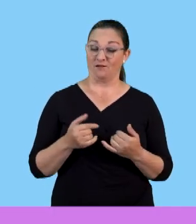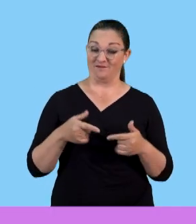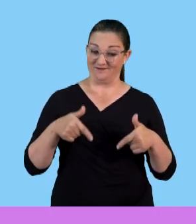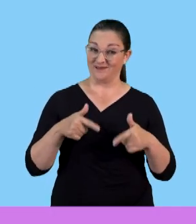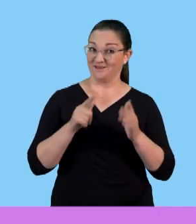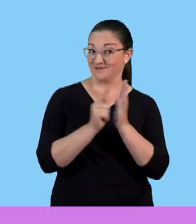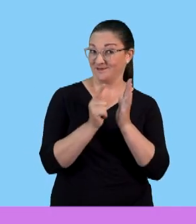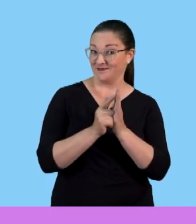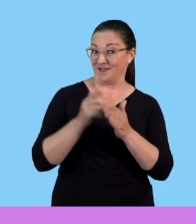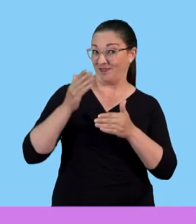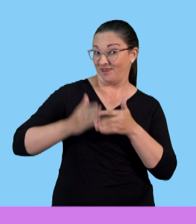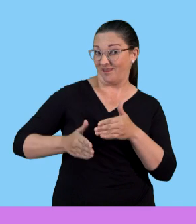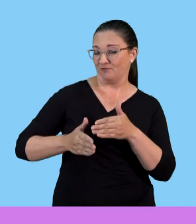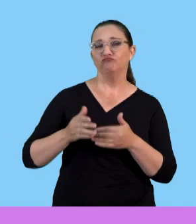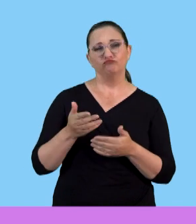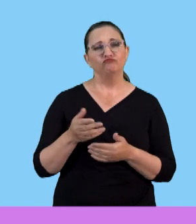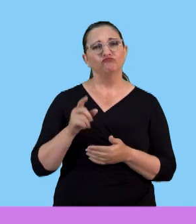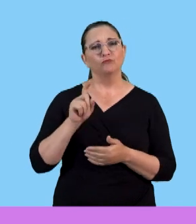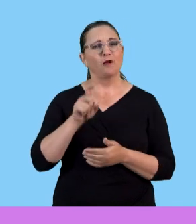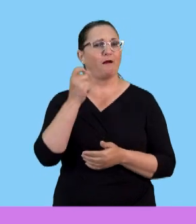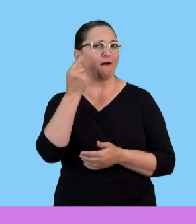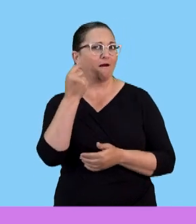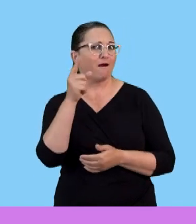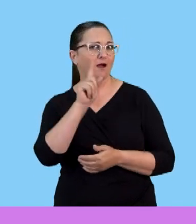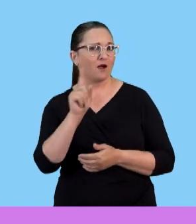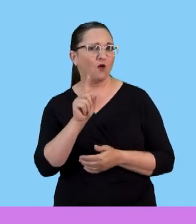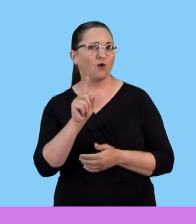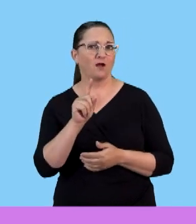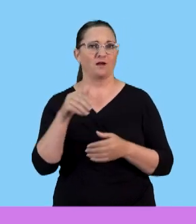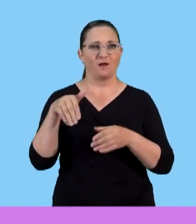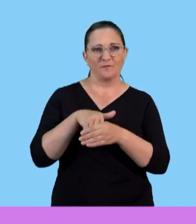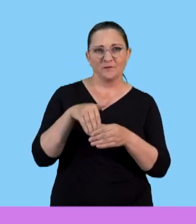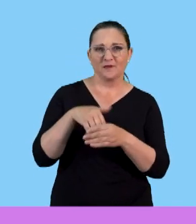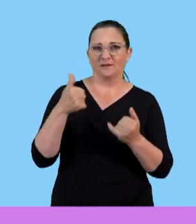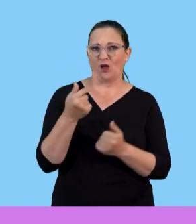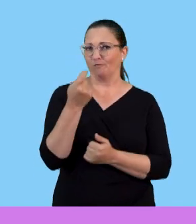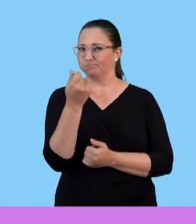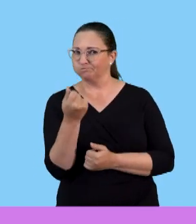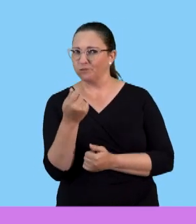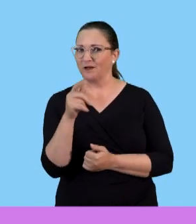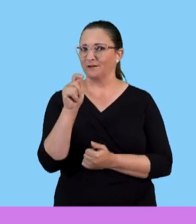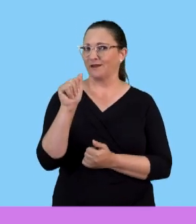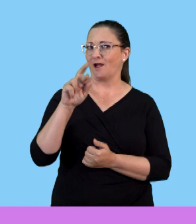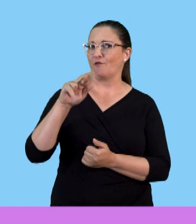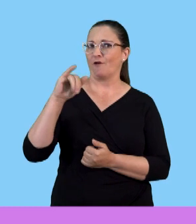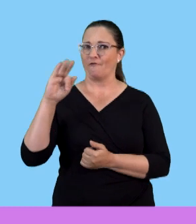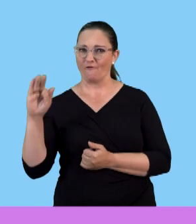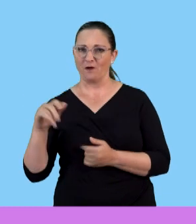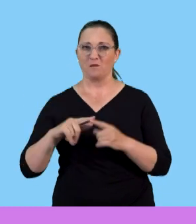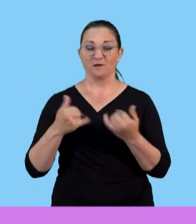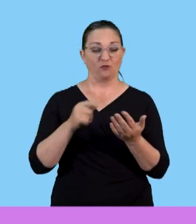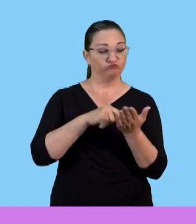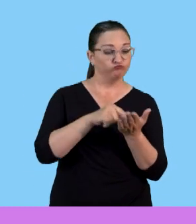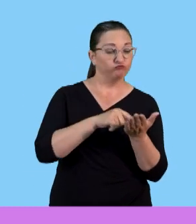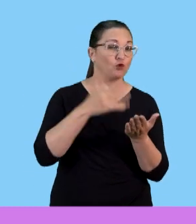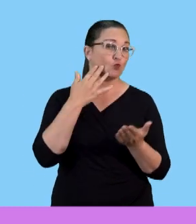By the end of this lesson, you should be able to understand the concept of tariff systems, calculate the cost